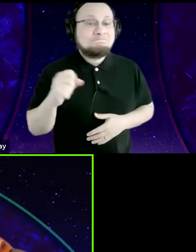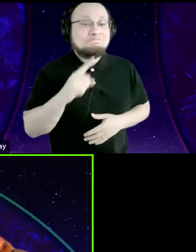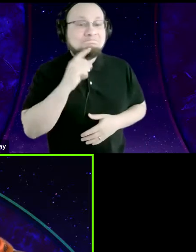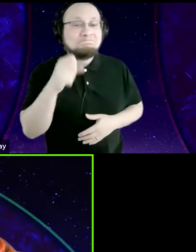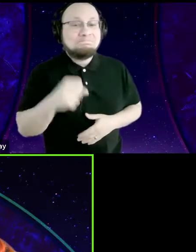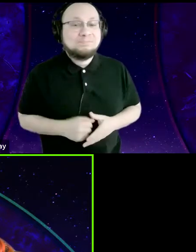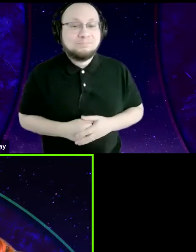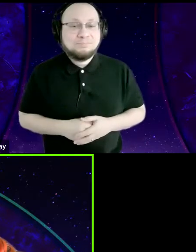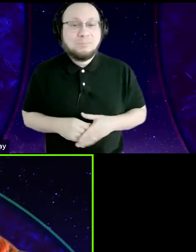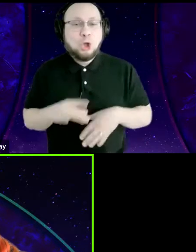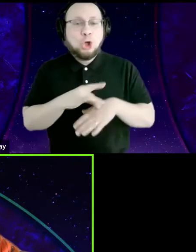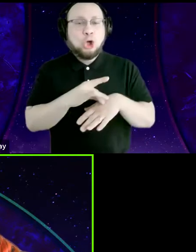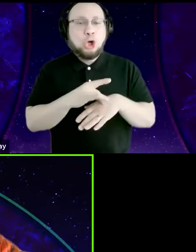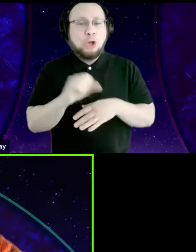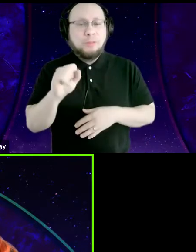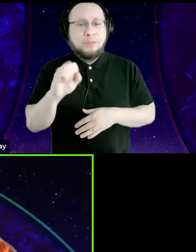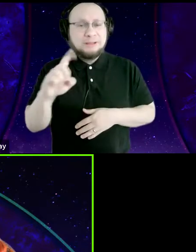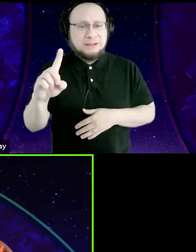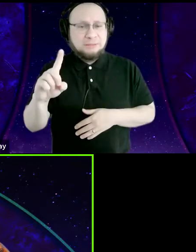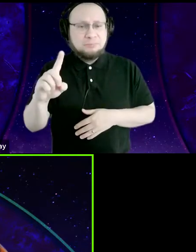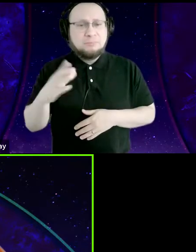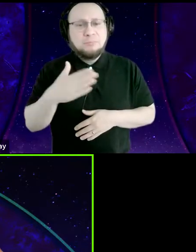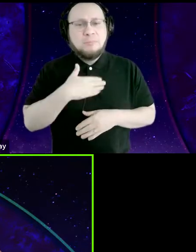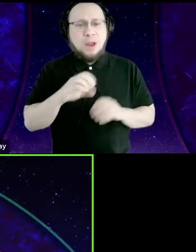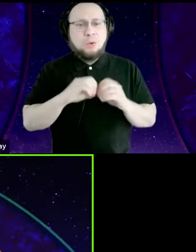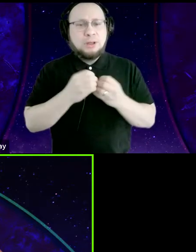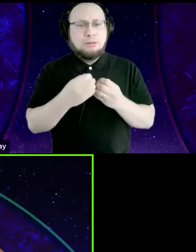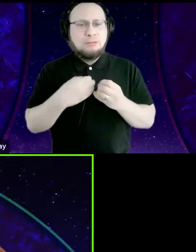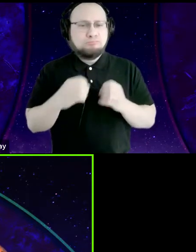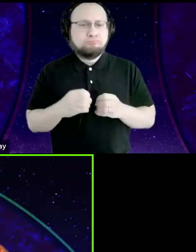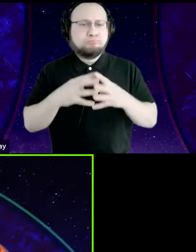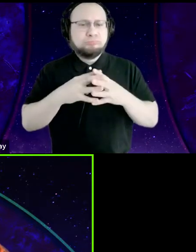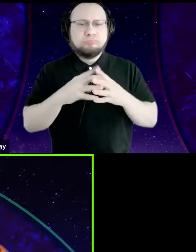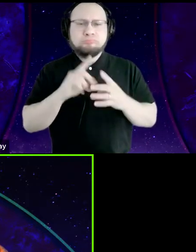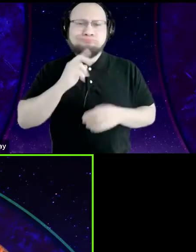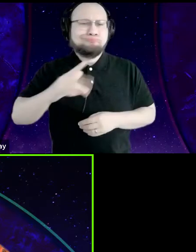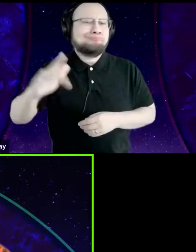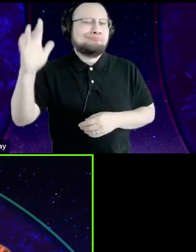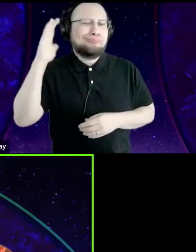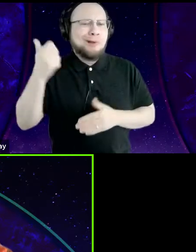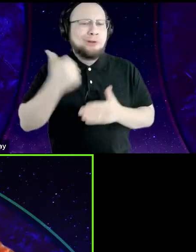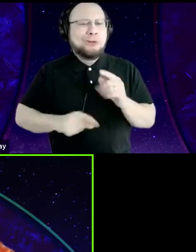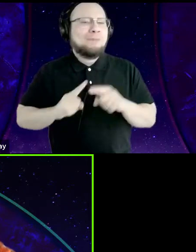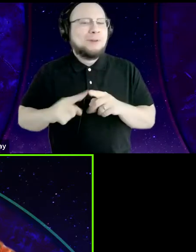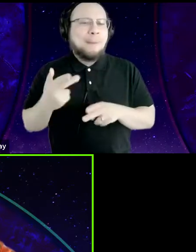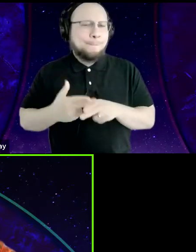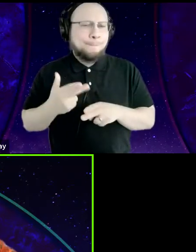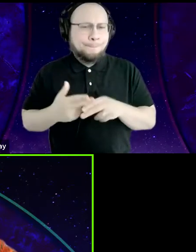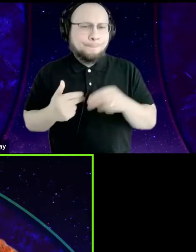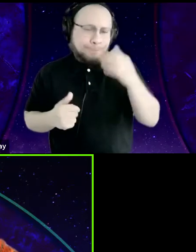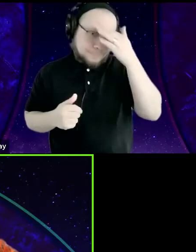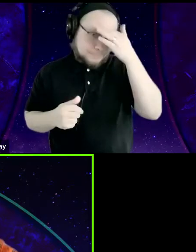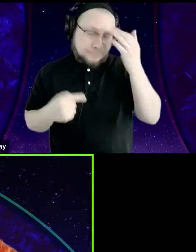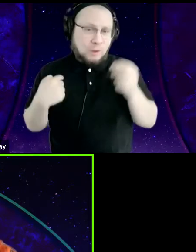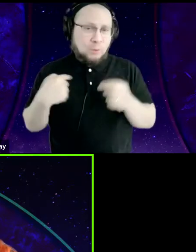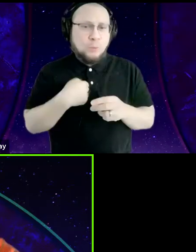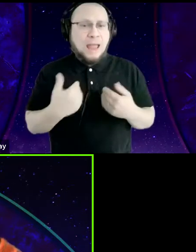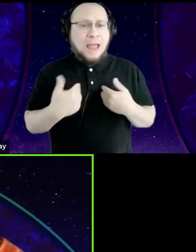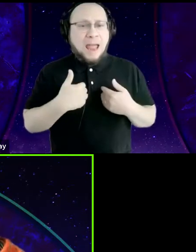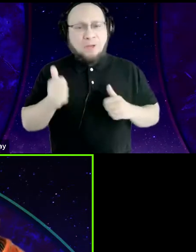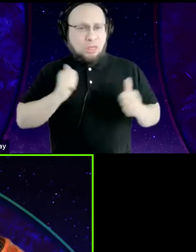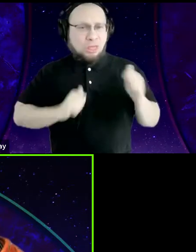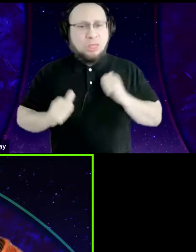So Earthseed is an organization that I started a long time ago by a different name, but it uses theater in wild spaces